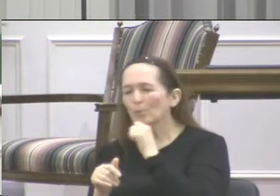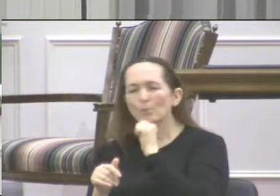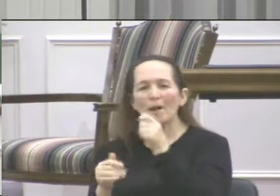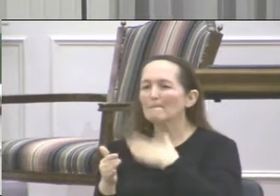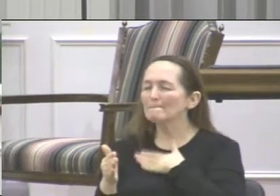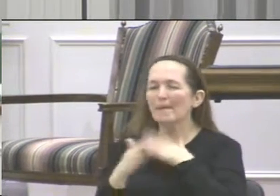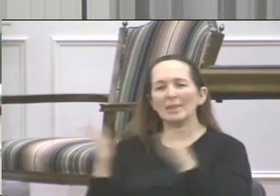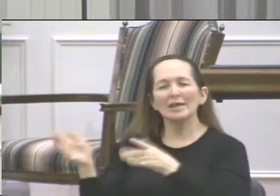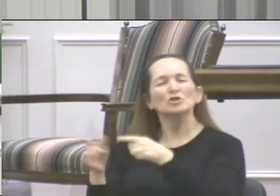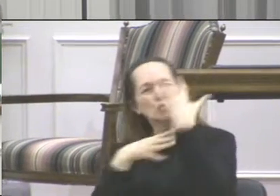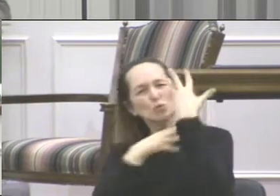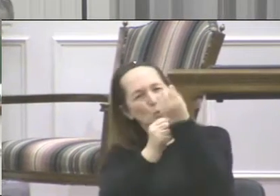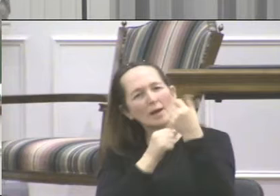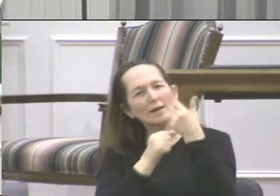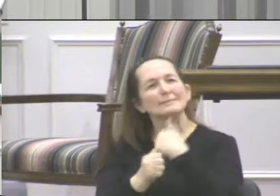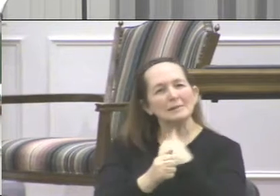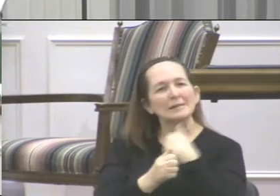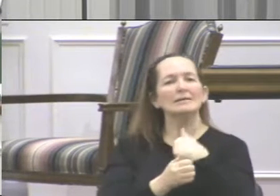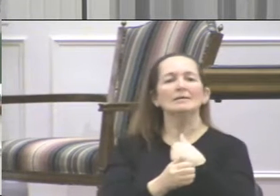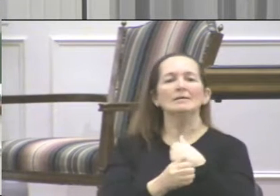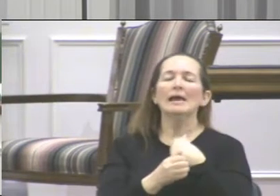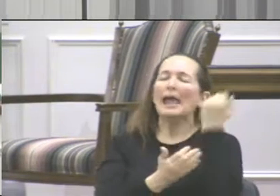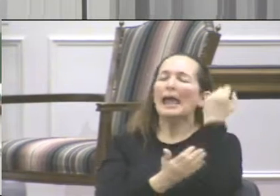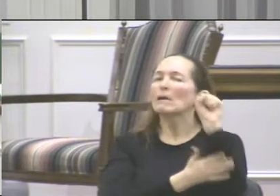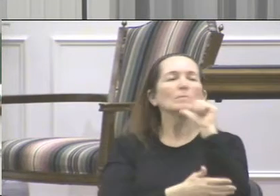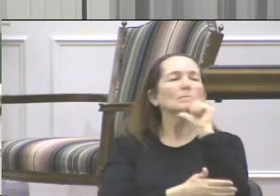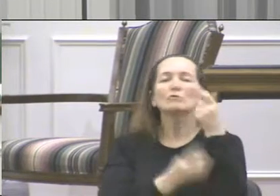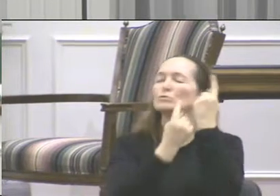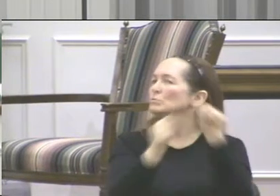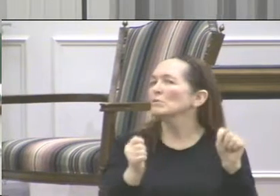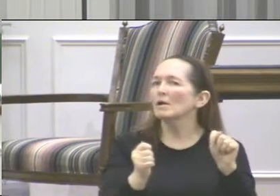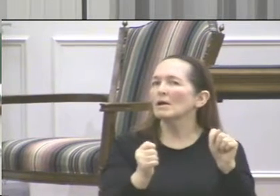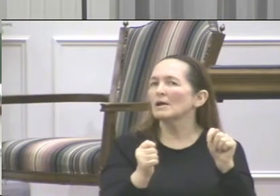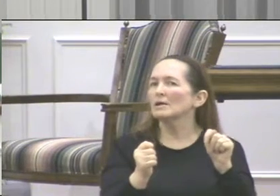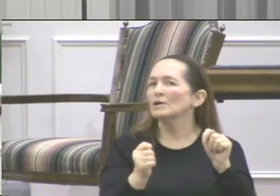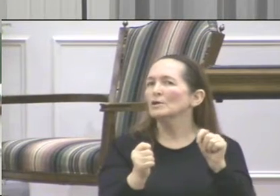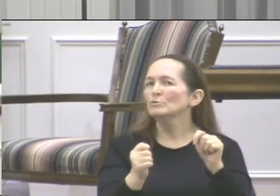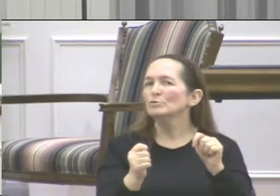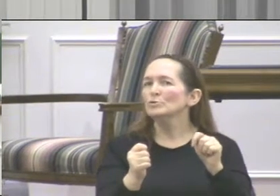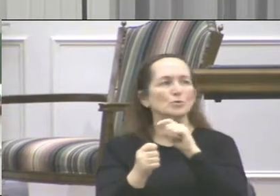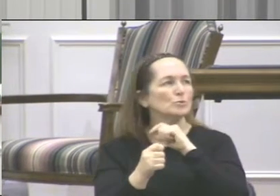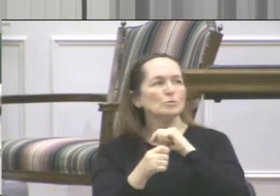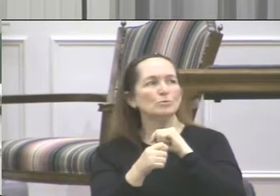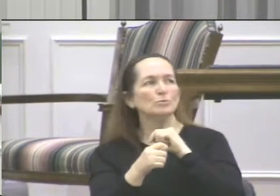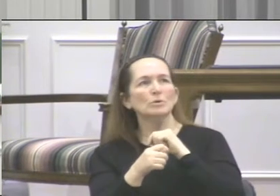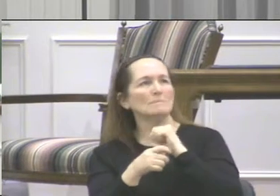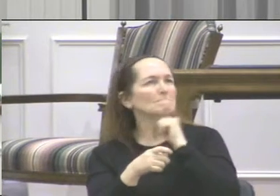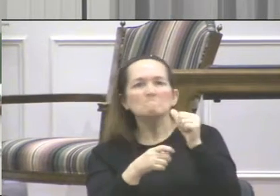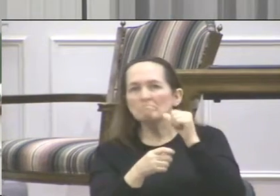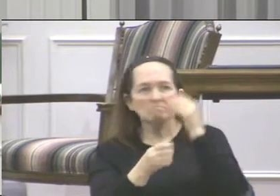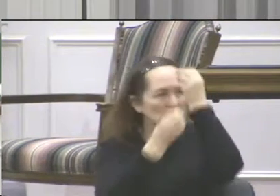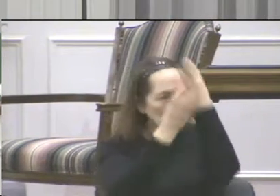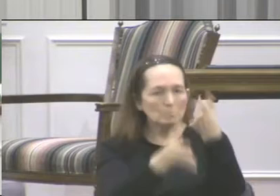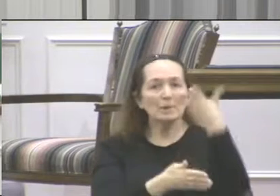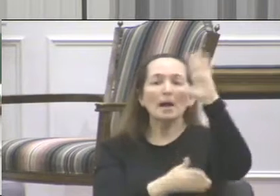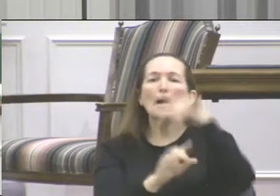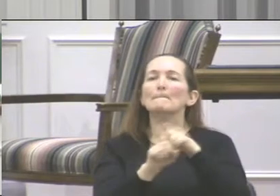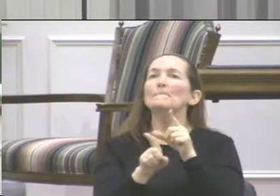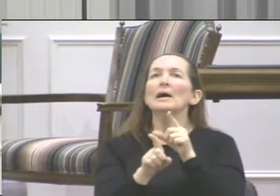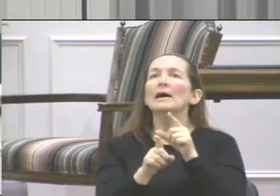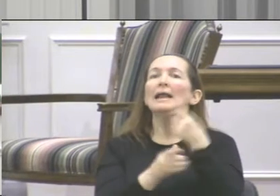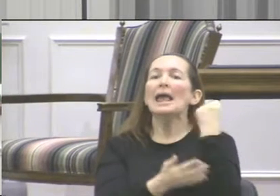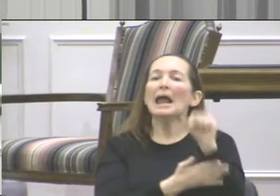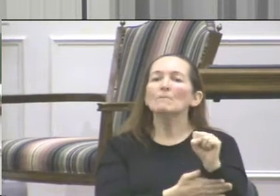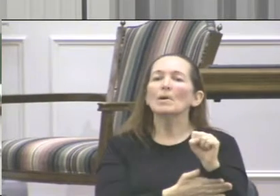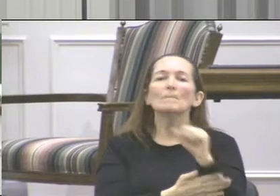It was not that Abraham was trying to be disobedient to God, but that he was impatient and tried